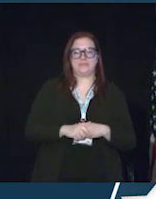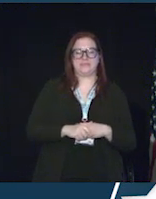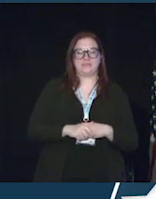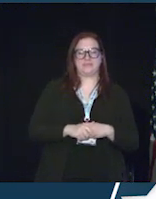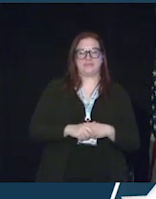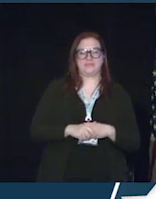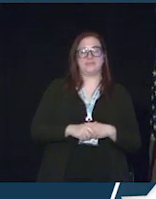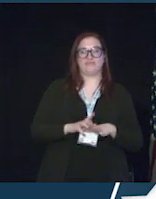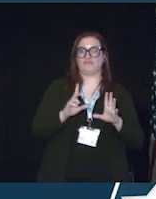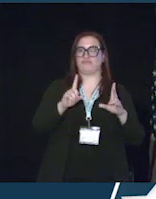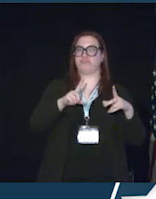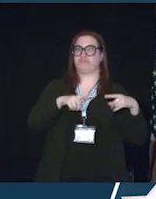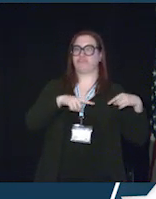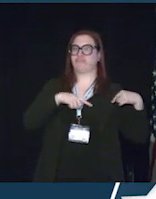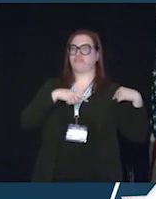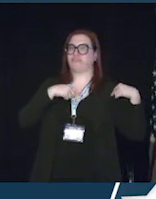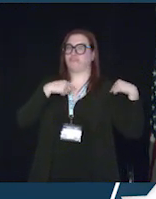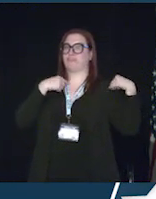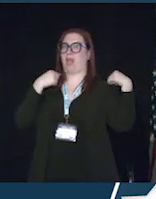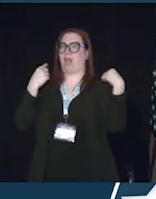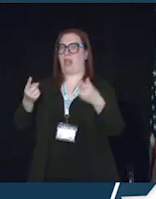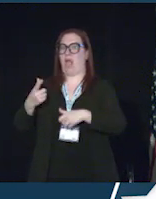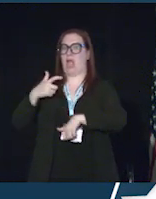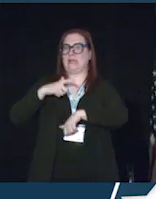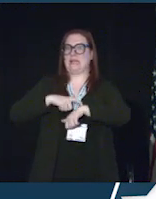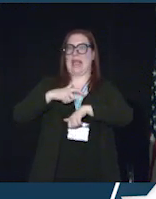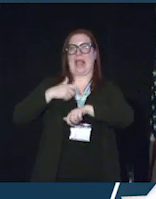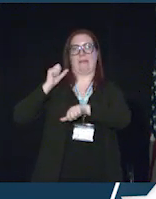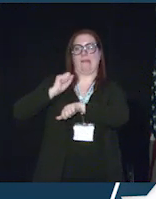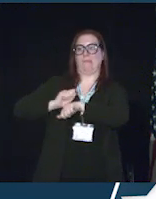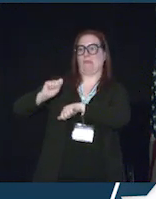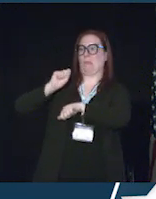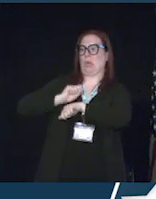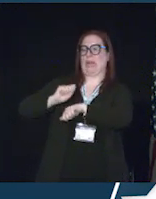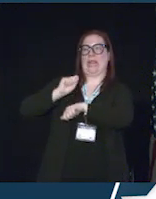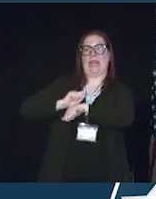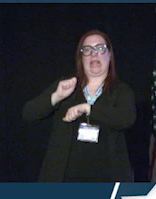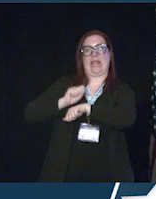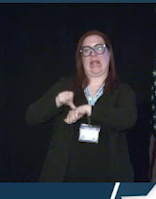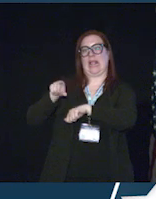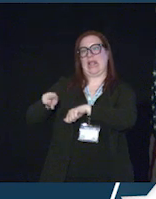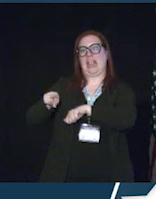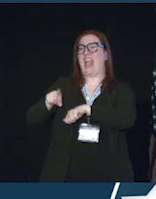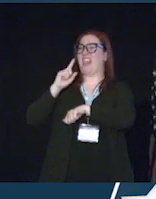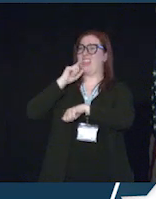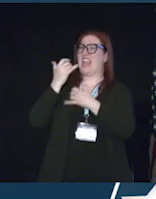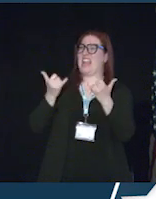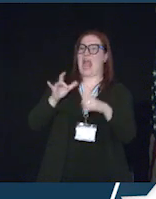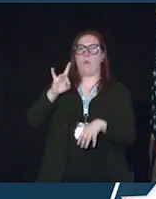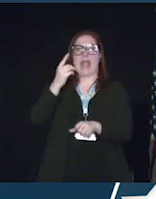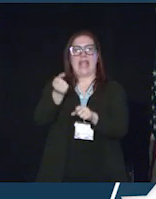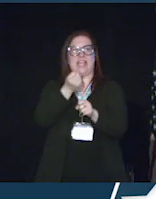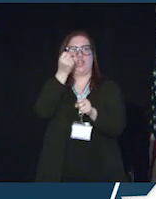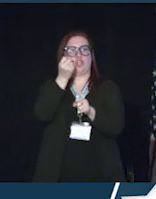it's been a long time, and I've been working it for 8 years.